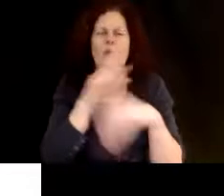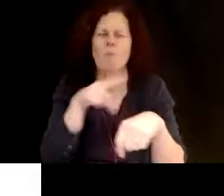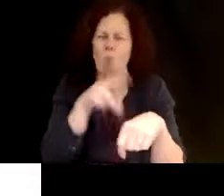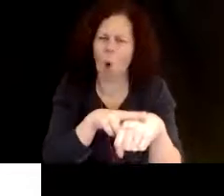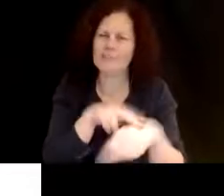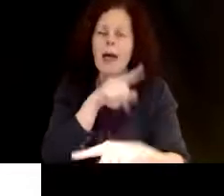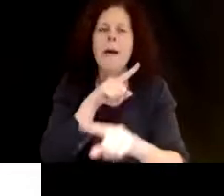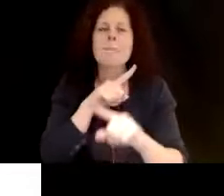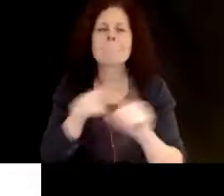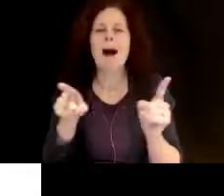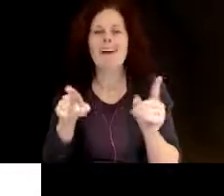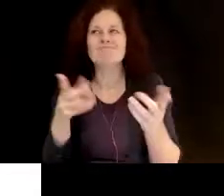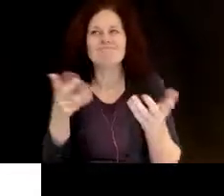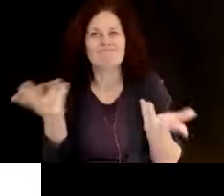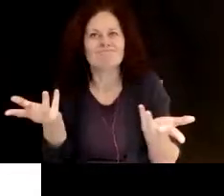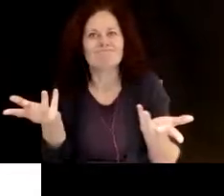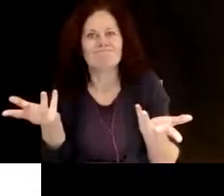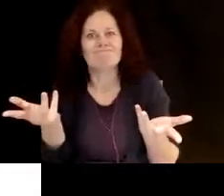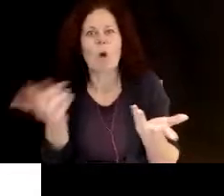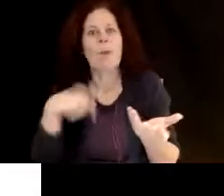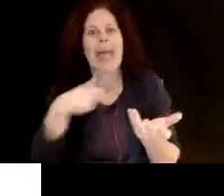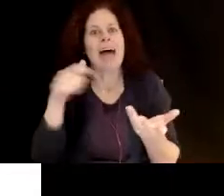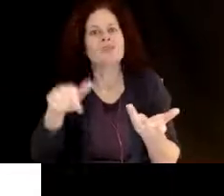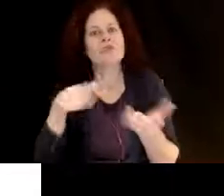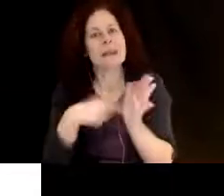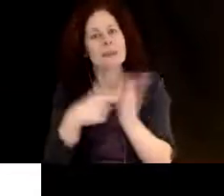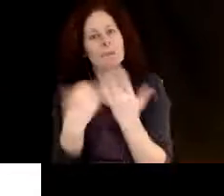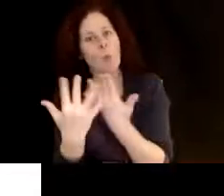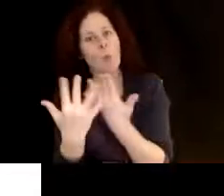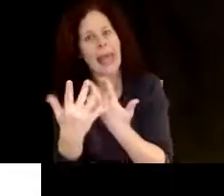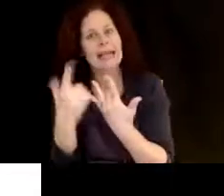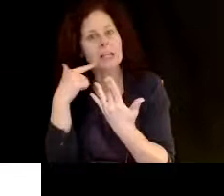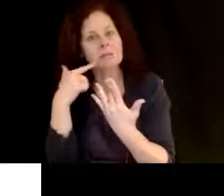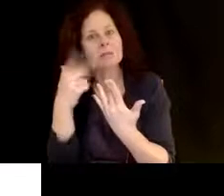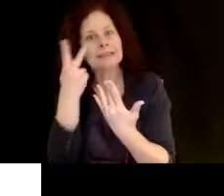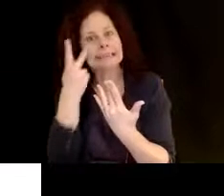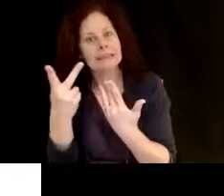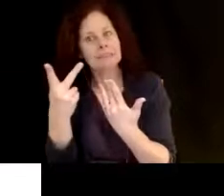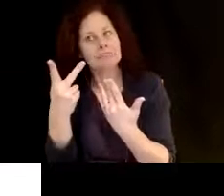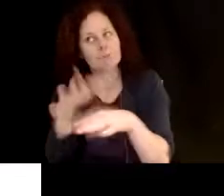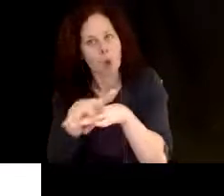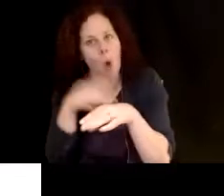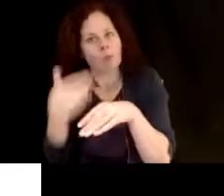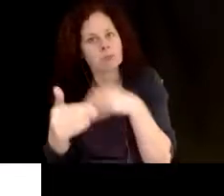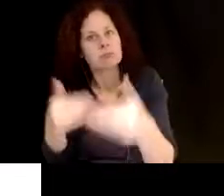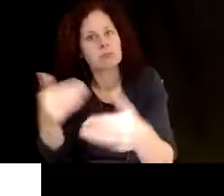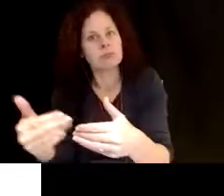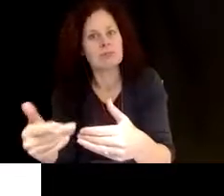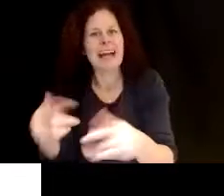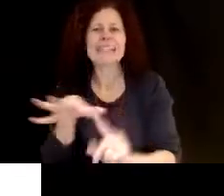is not something that is changing and actually likely to get worse due to the COVID-19 pandemic. Next slide.